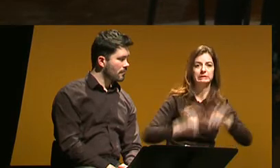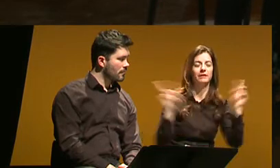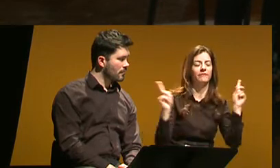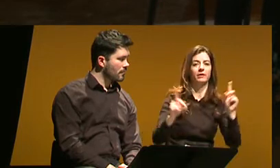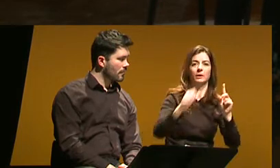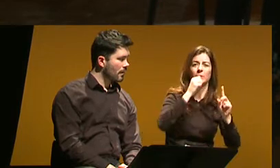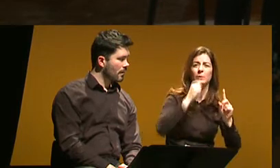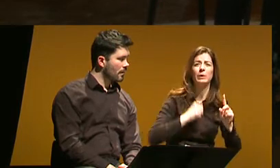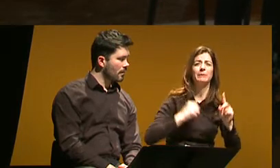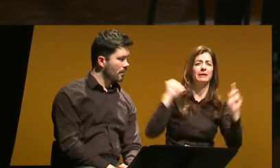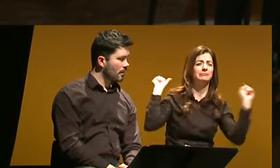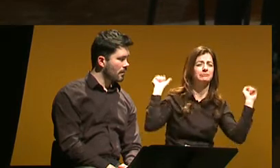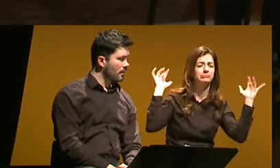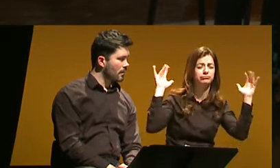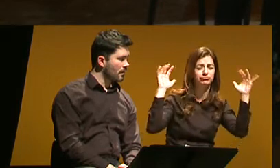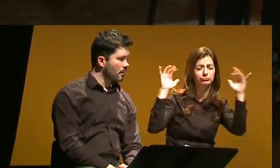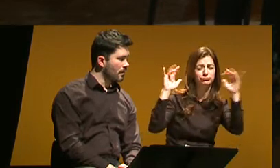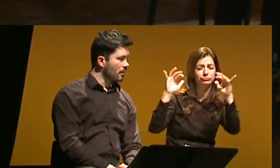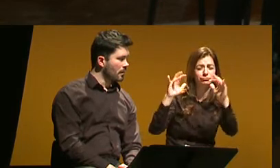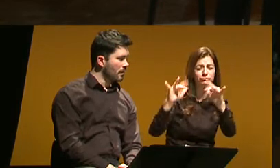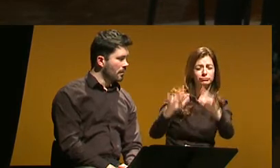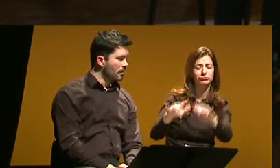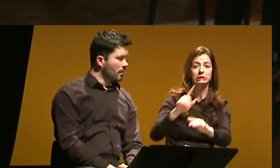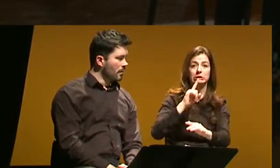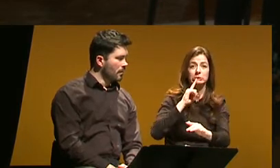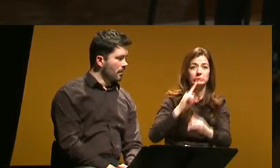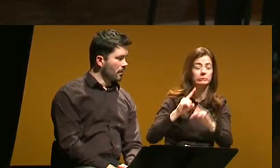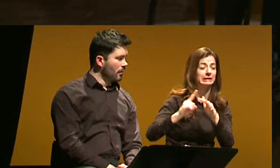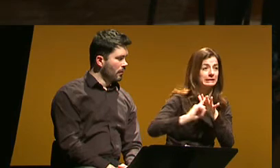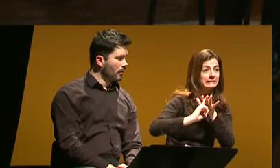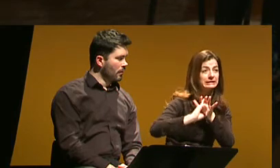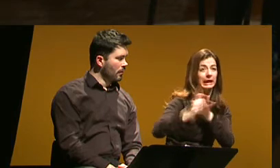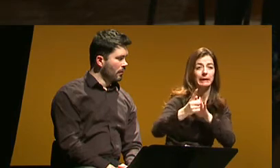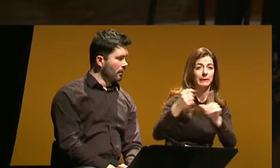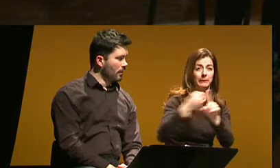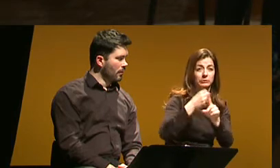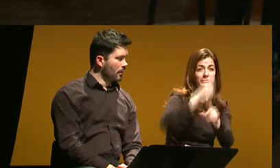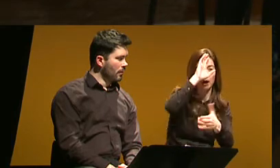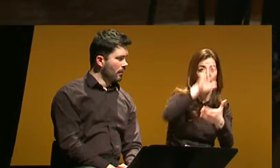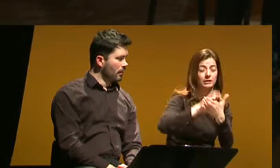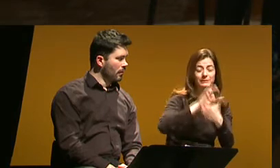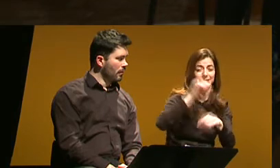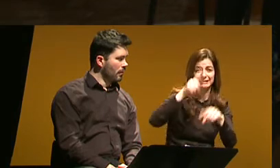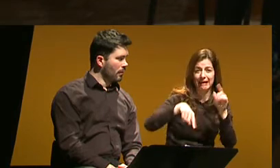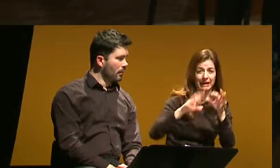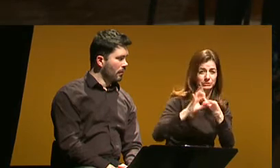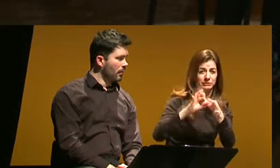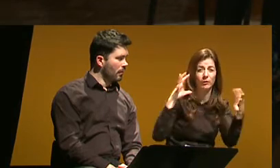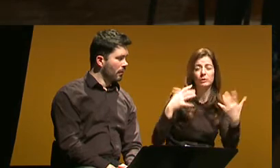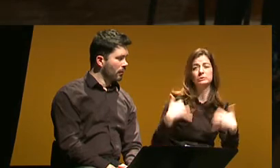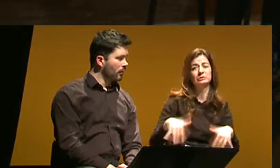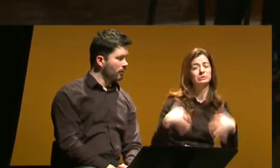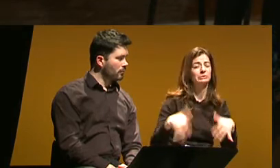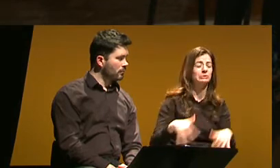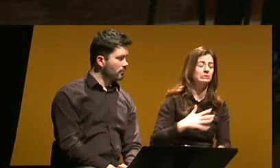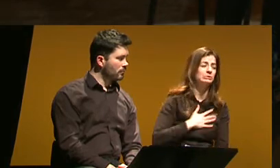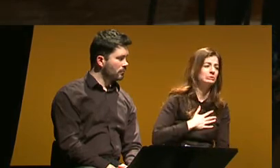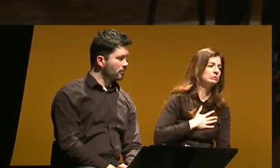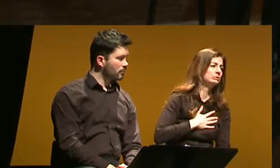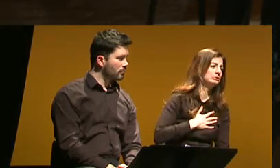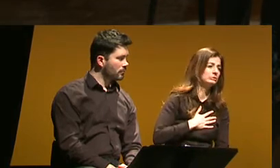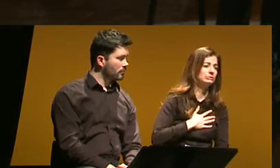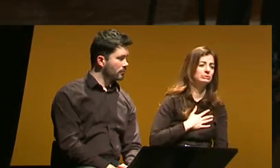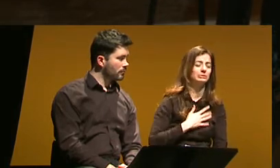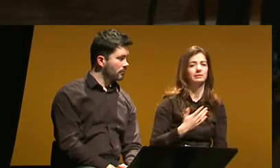of miles away, desperate to escape abusive husbands and unable to get a divorce. It's devastating. It's easy to